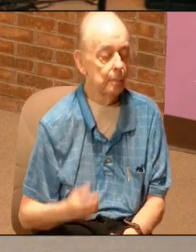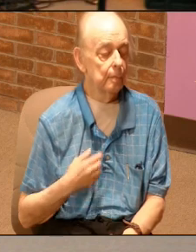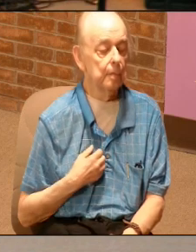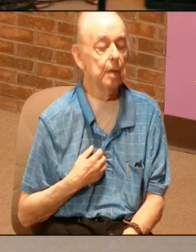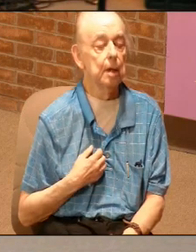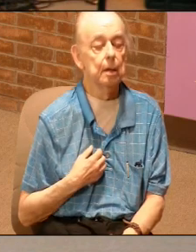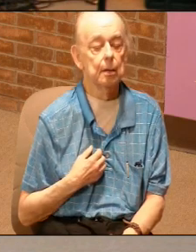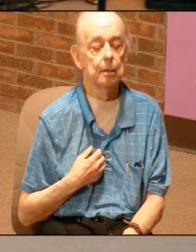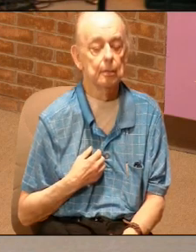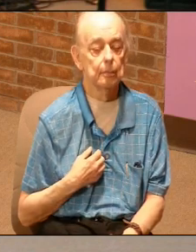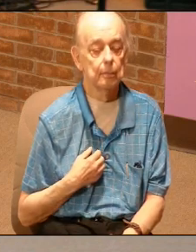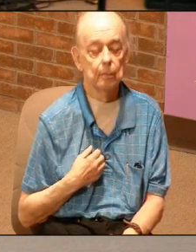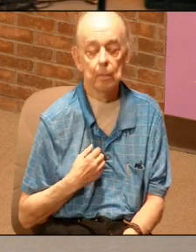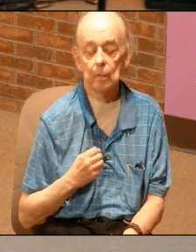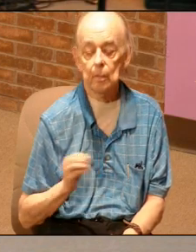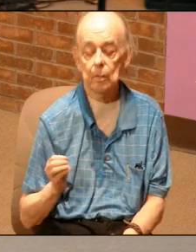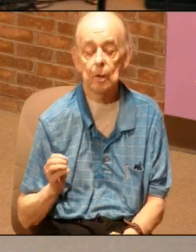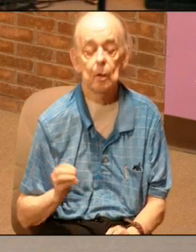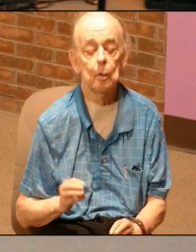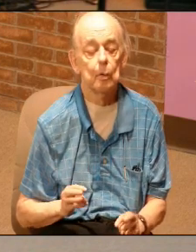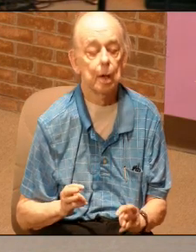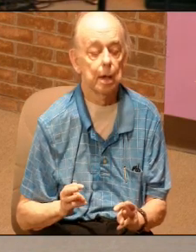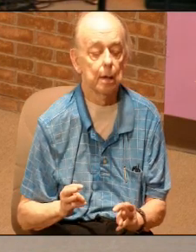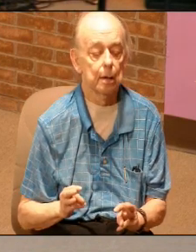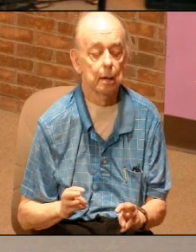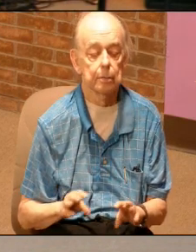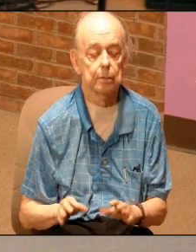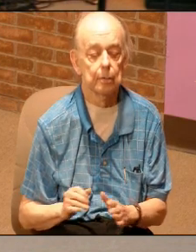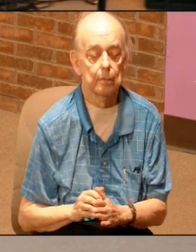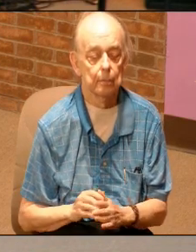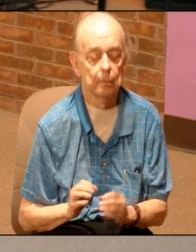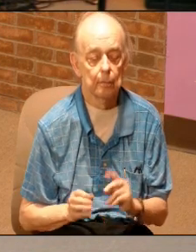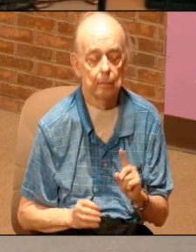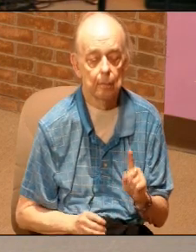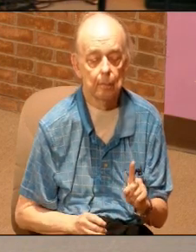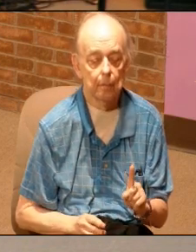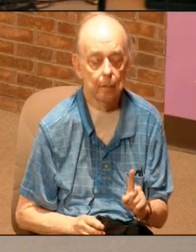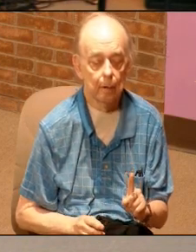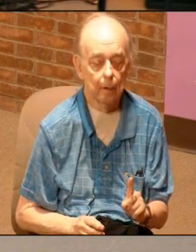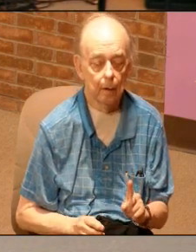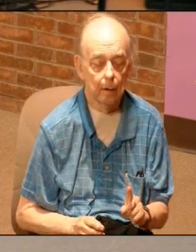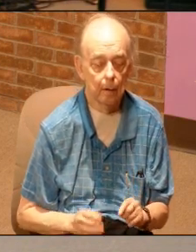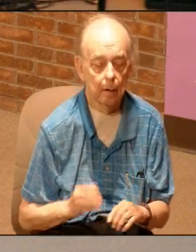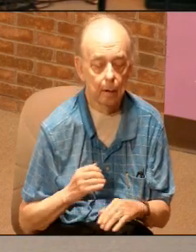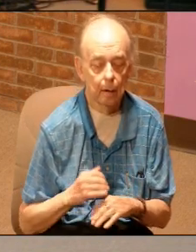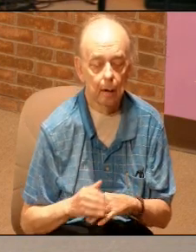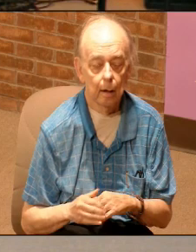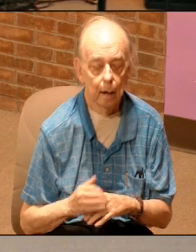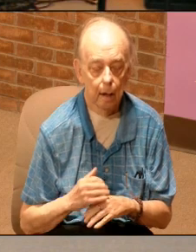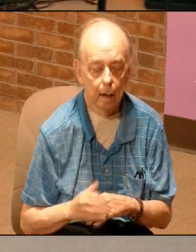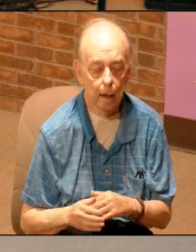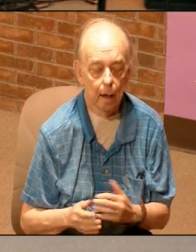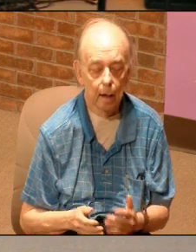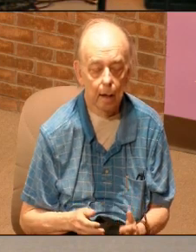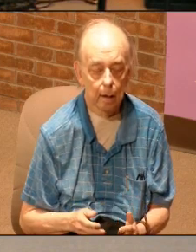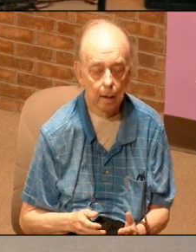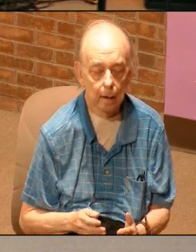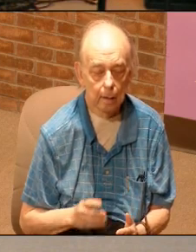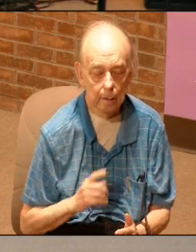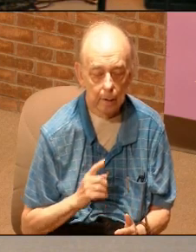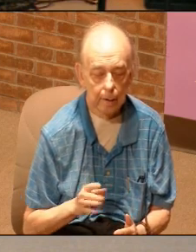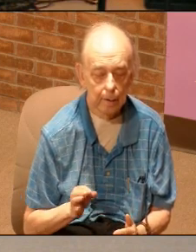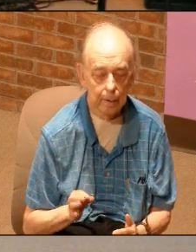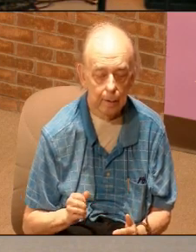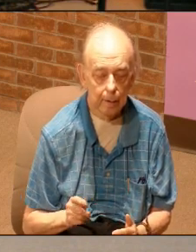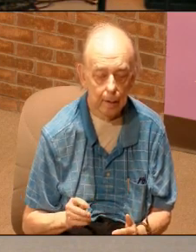Me, there ain't no way. Number one, bread is